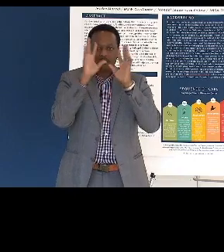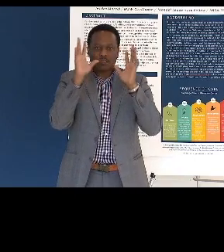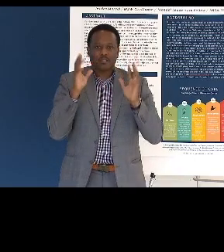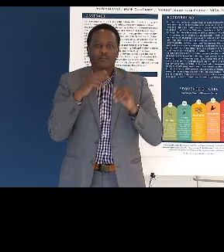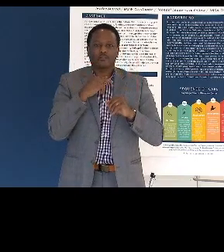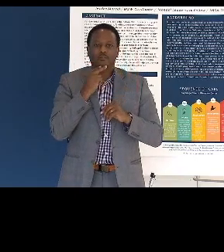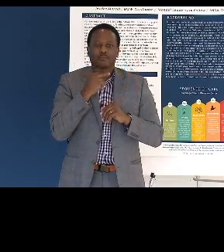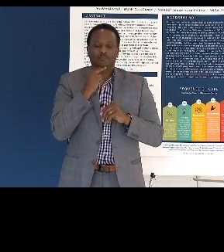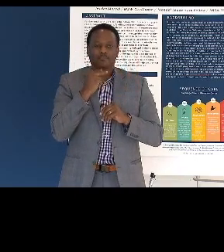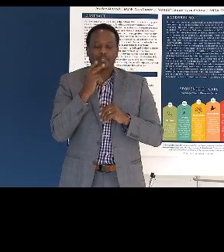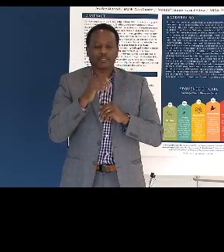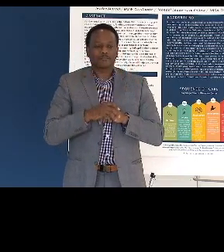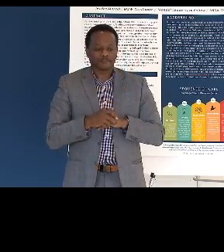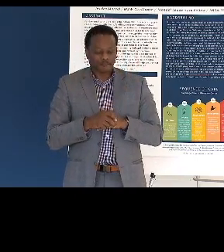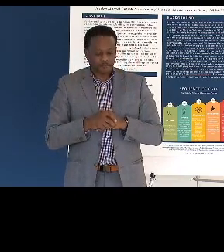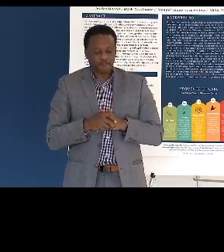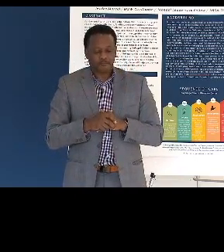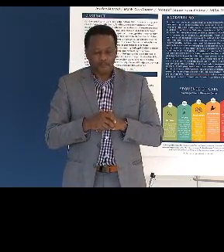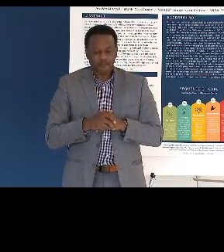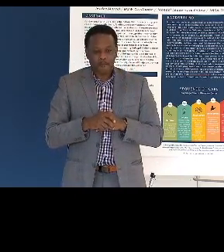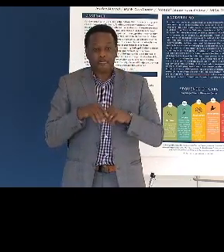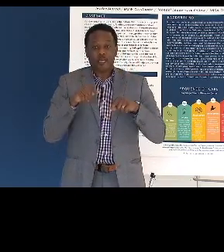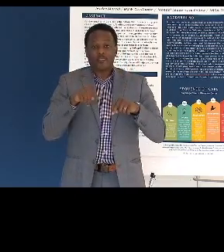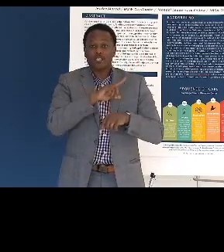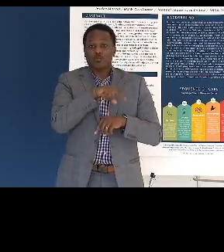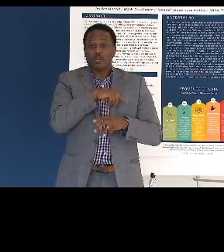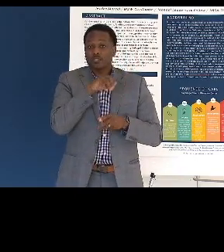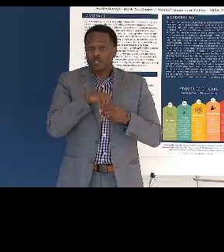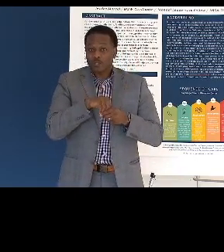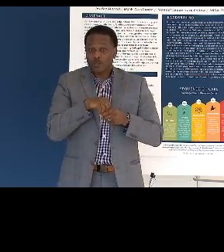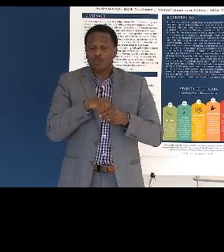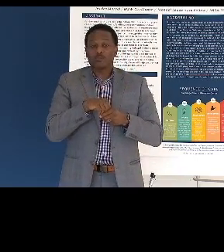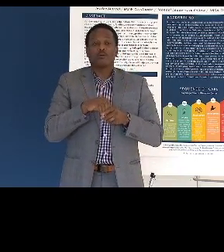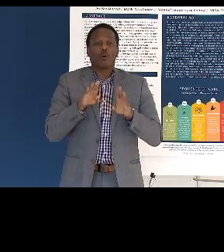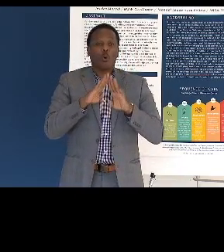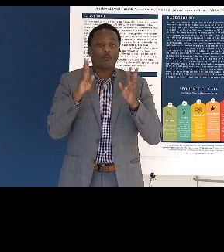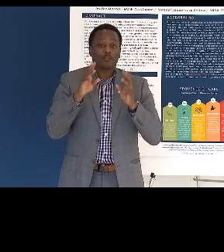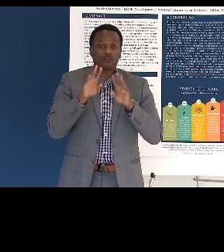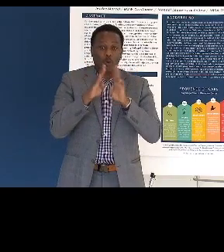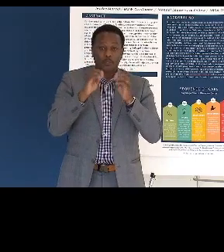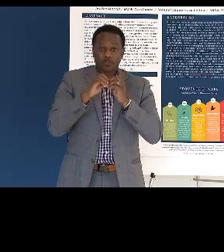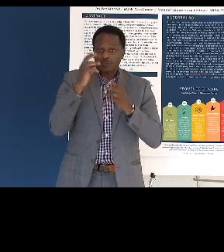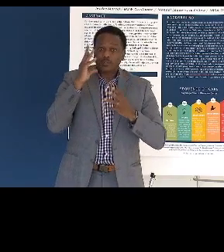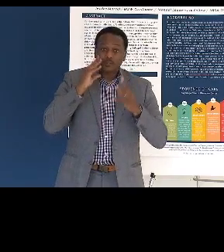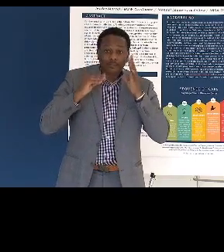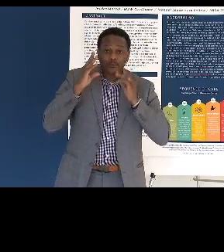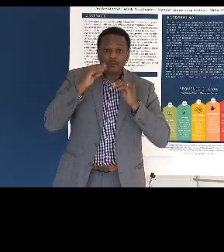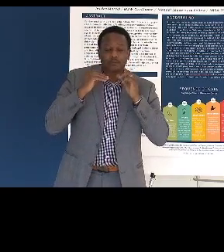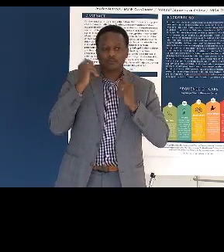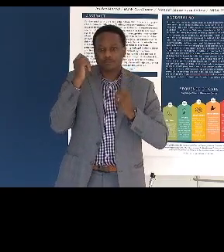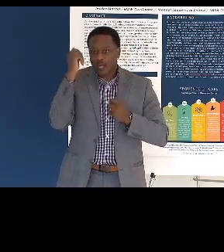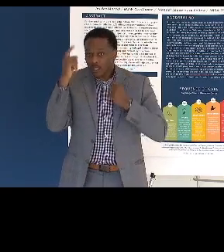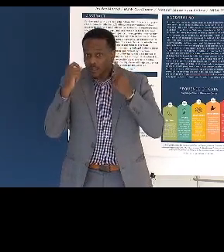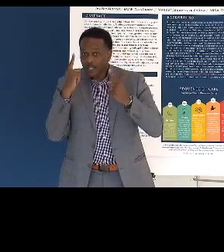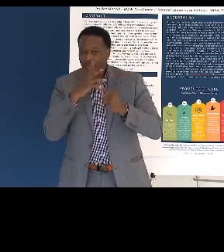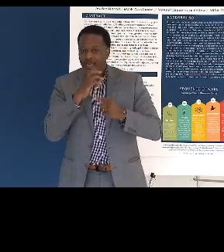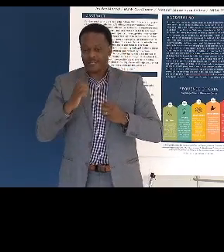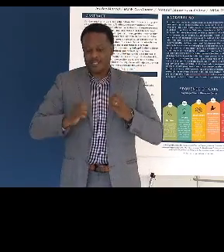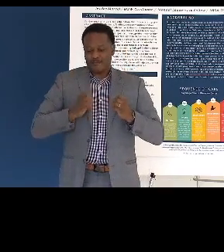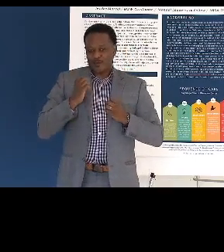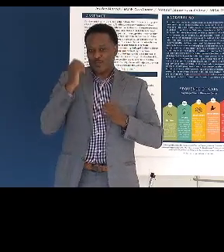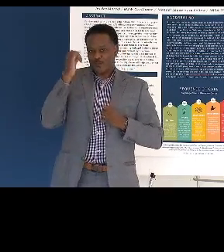psychosocial support received. These qualities include openness to experience, conscientiousness, and emotional